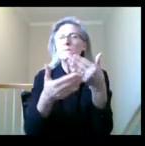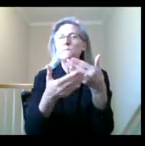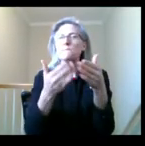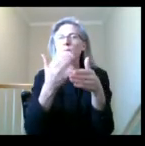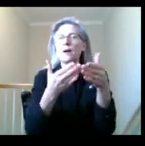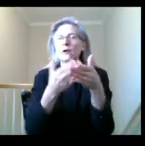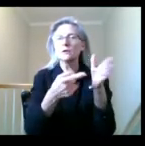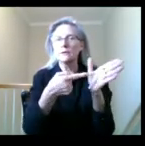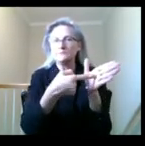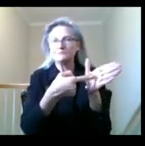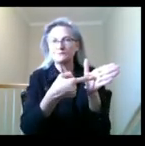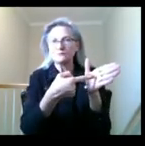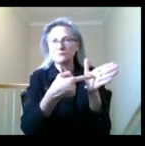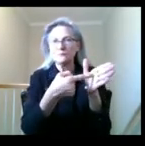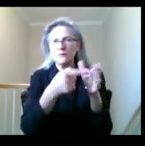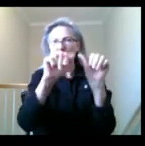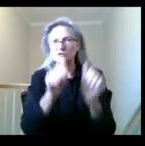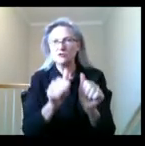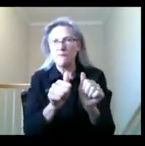here of the shape.